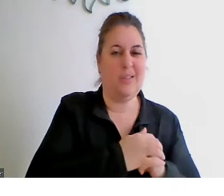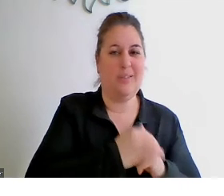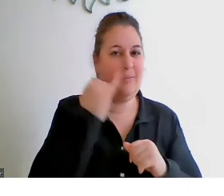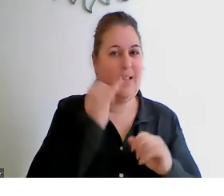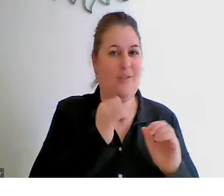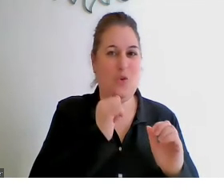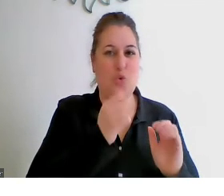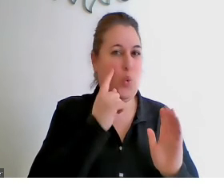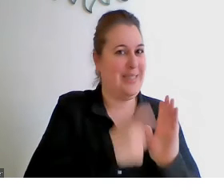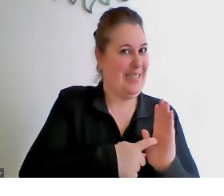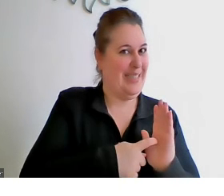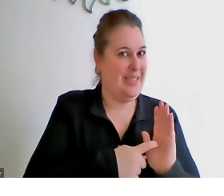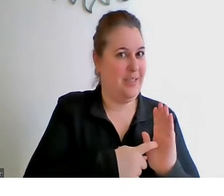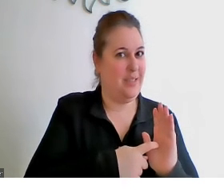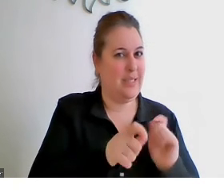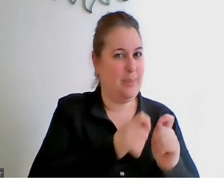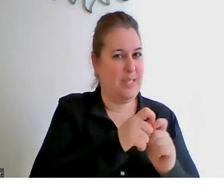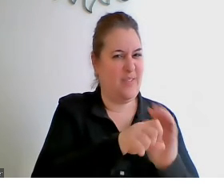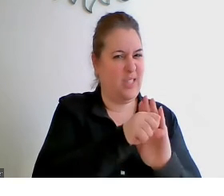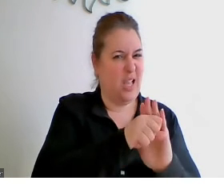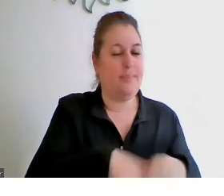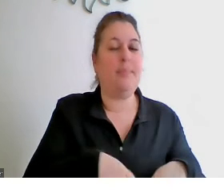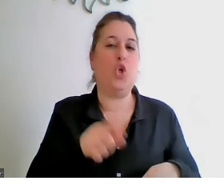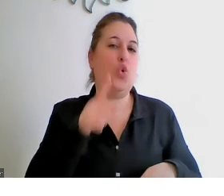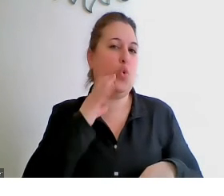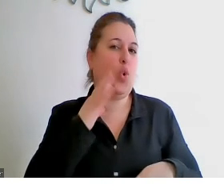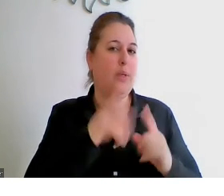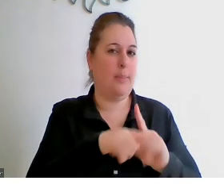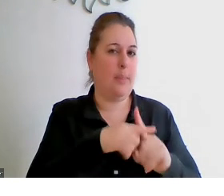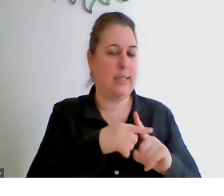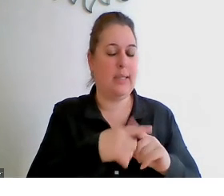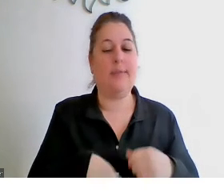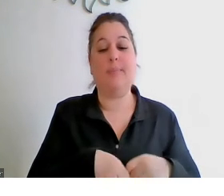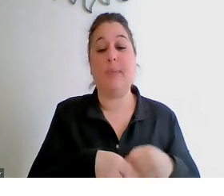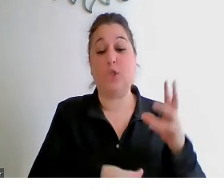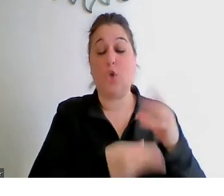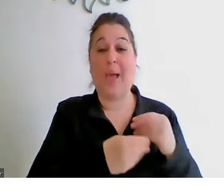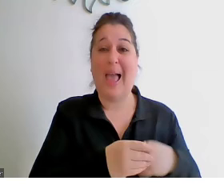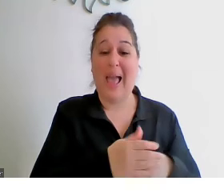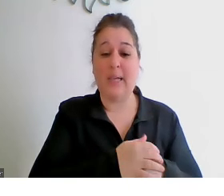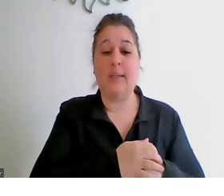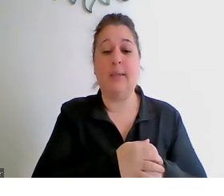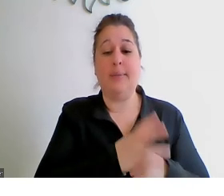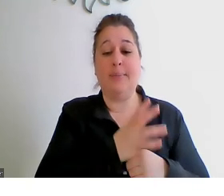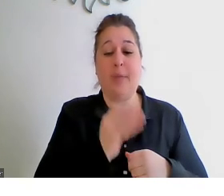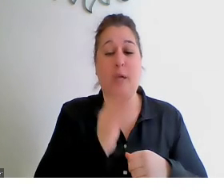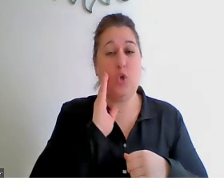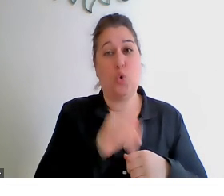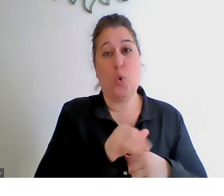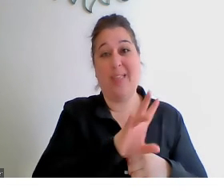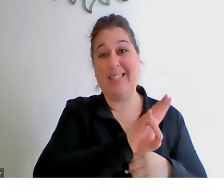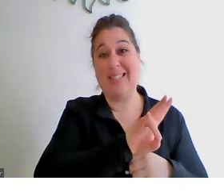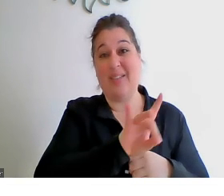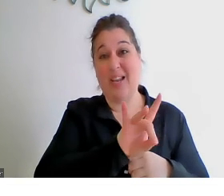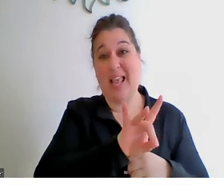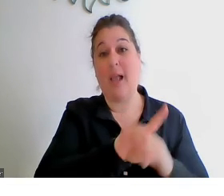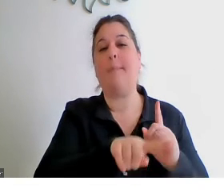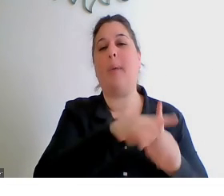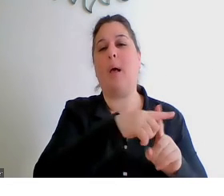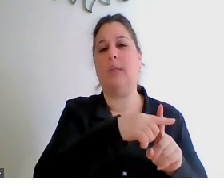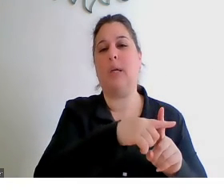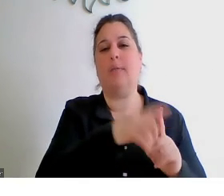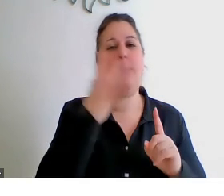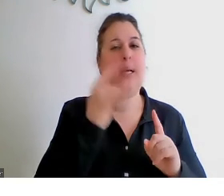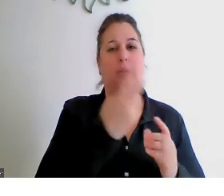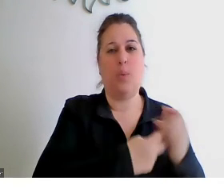and keep the sign. The sign was positive, so it's still just +78. Okay, and the next one, same signs.